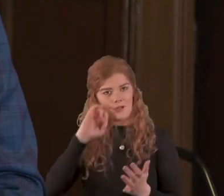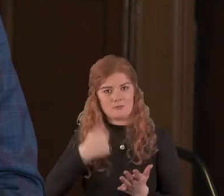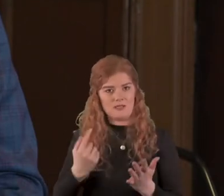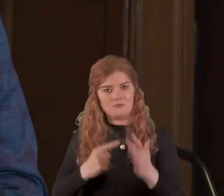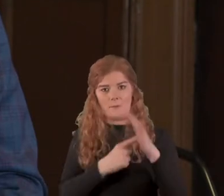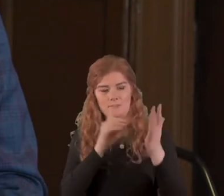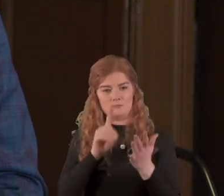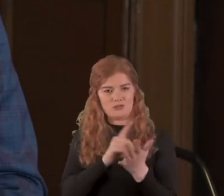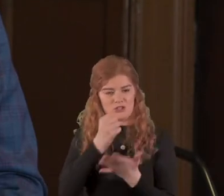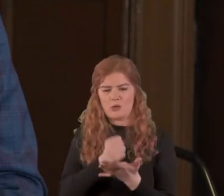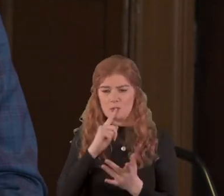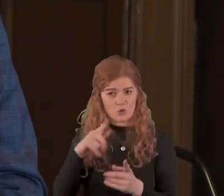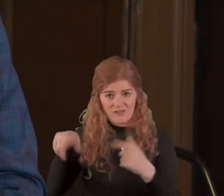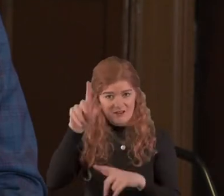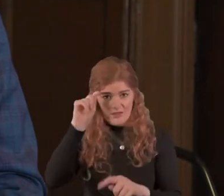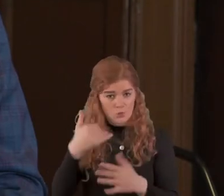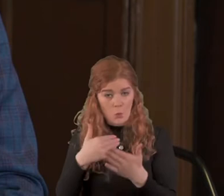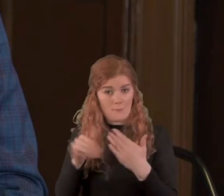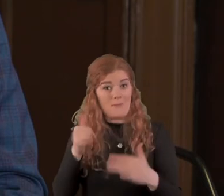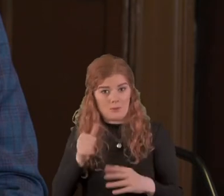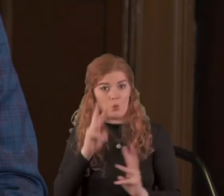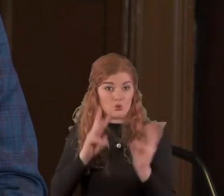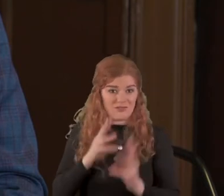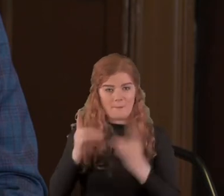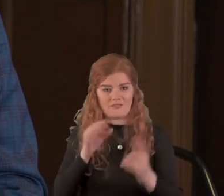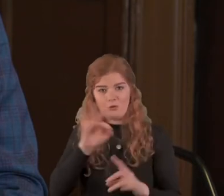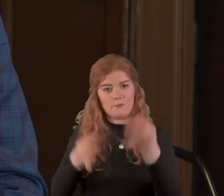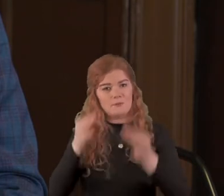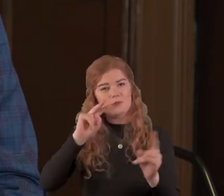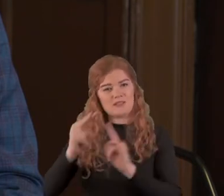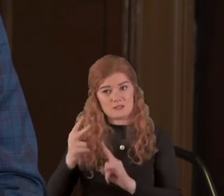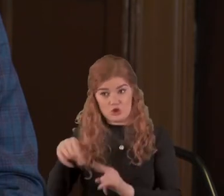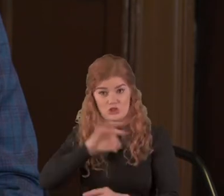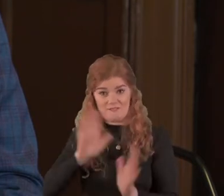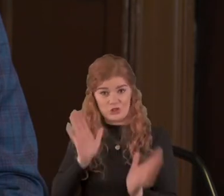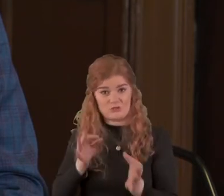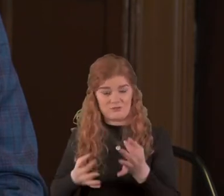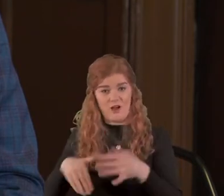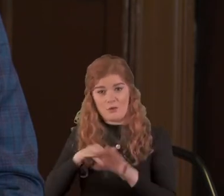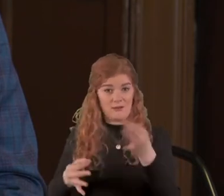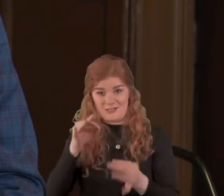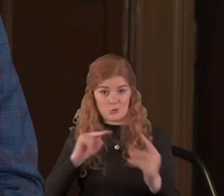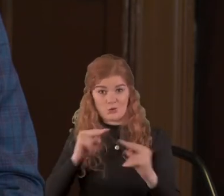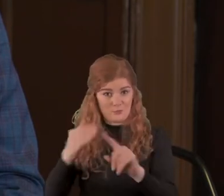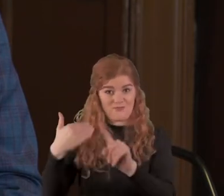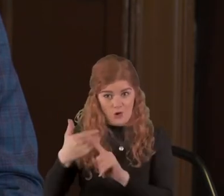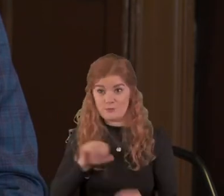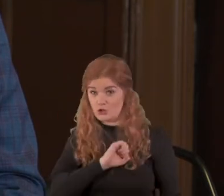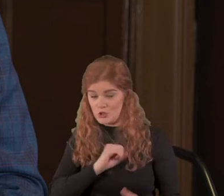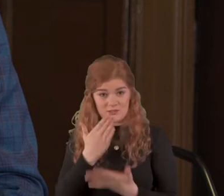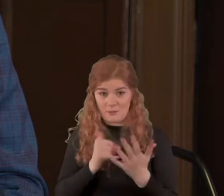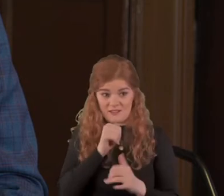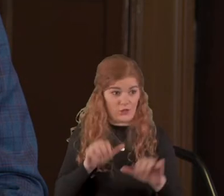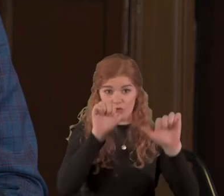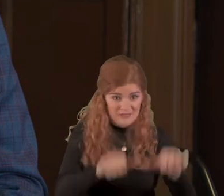on what might have happened from a political perspective, having been involved in political negotiations where I'm sure things didn't work